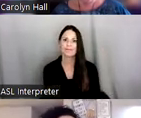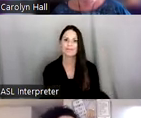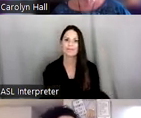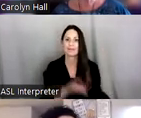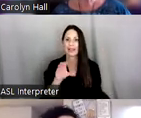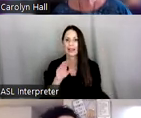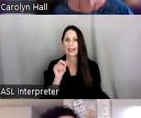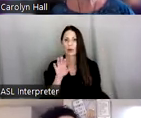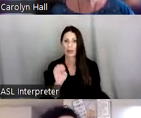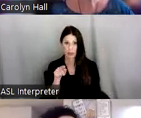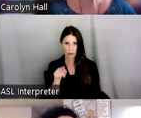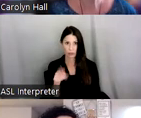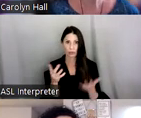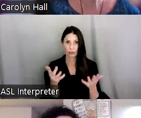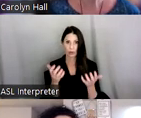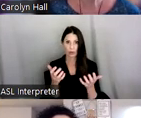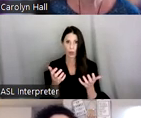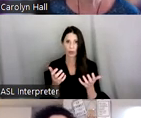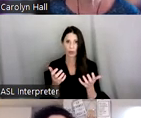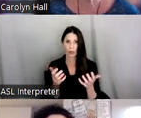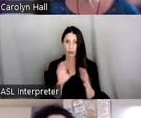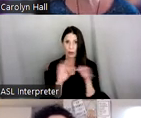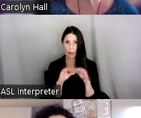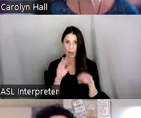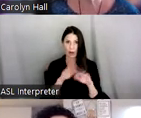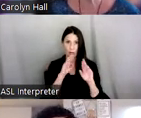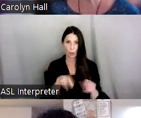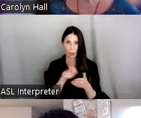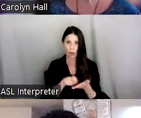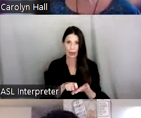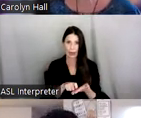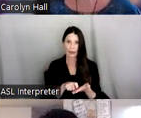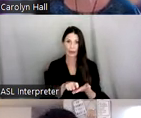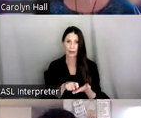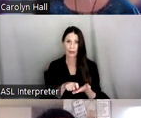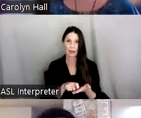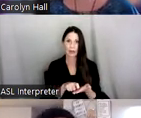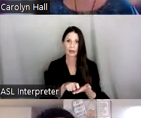Carolyn, would you like to comment on the report writing?